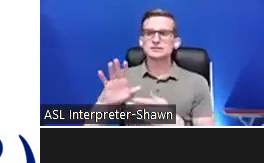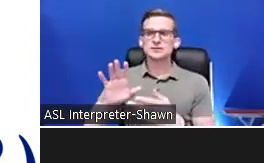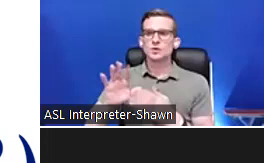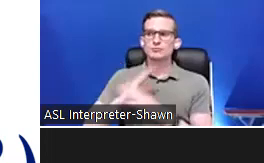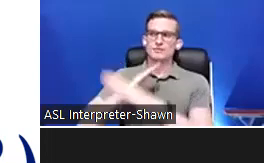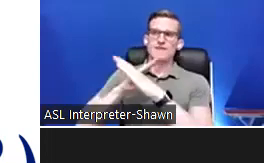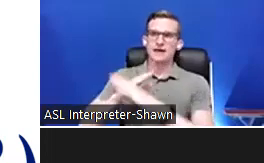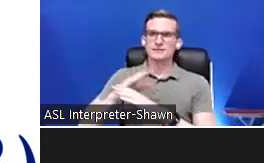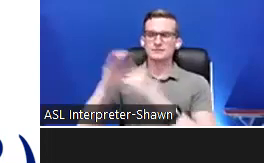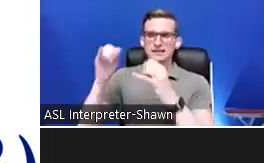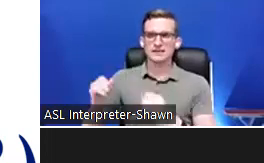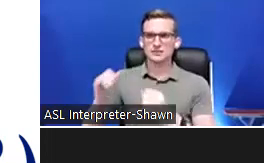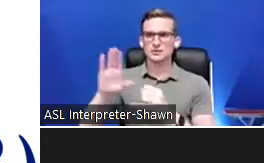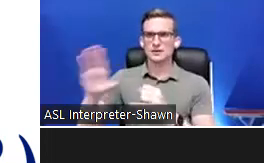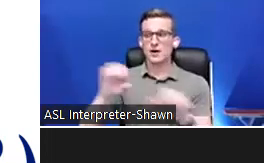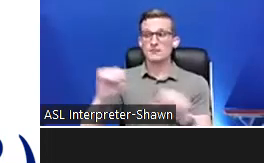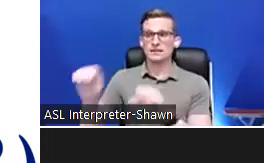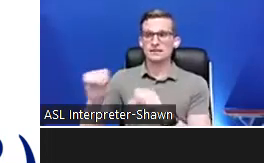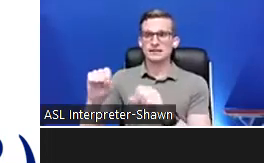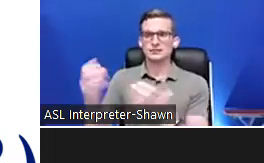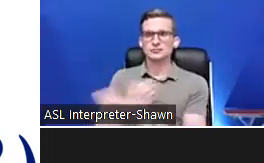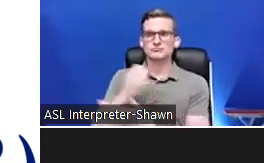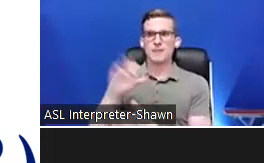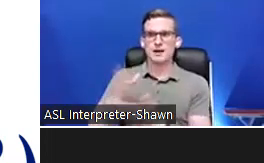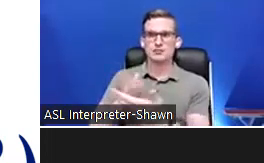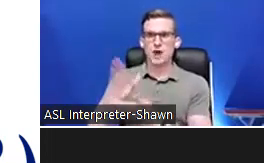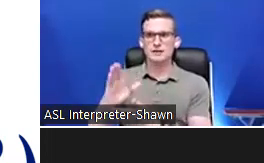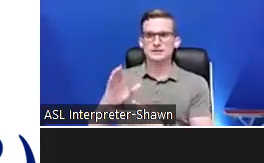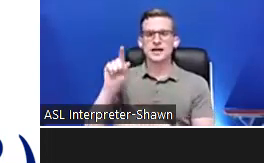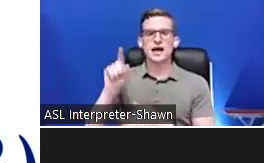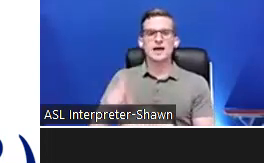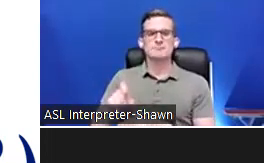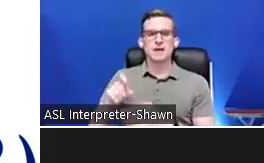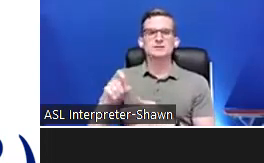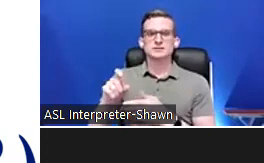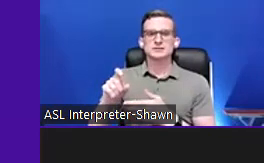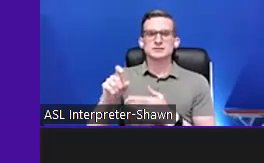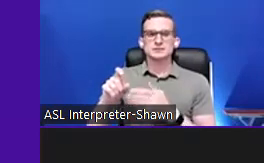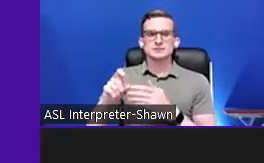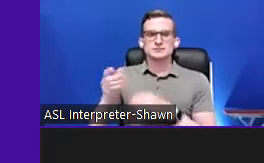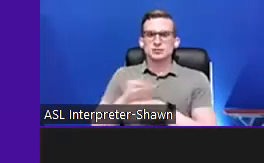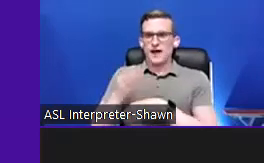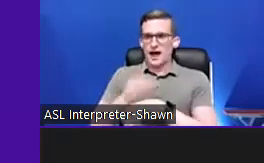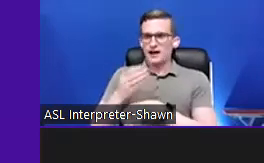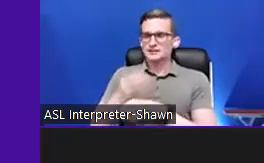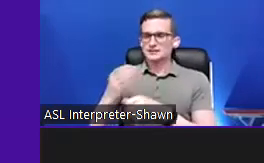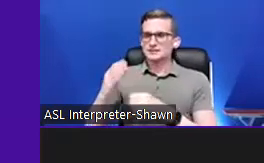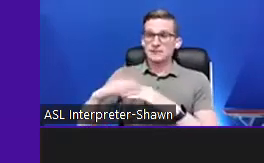and need to be revisited at least annually to allow for collaboration and feedback from individuals served. Next slide.